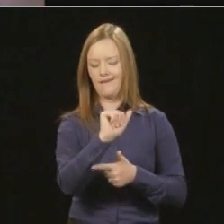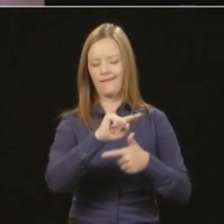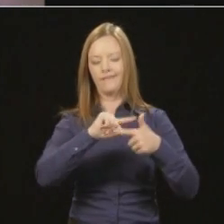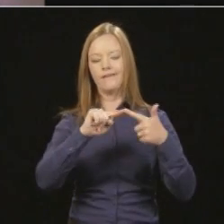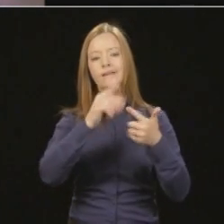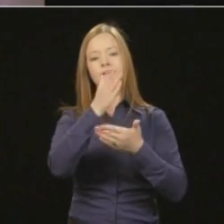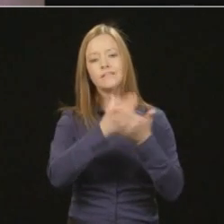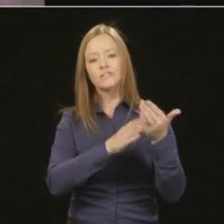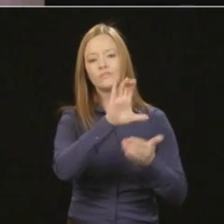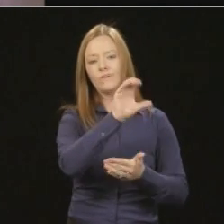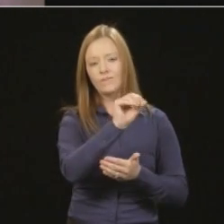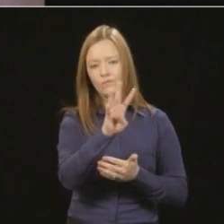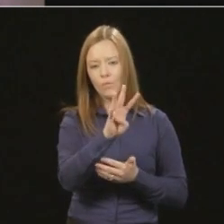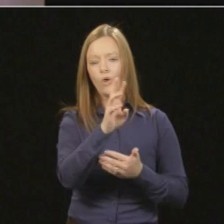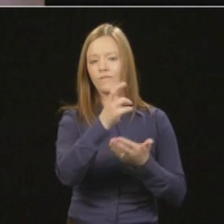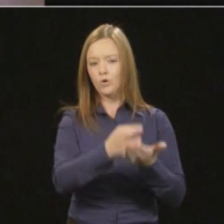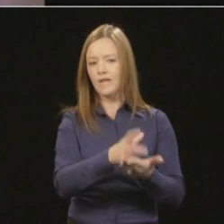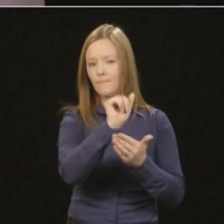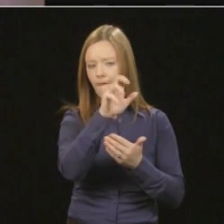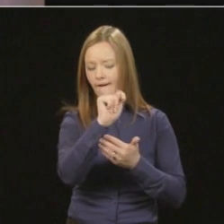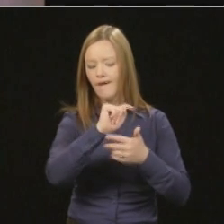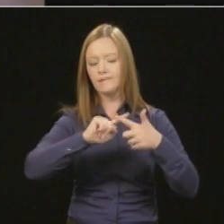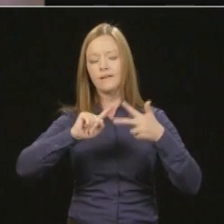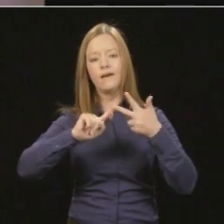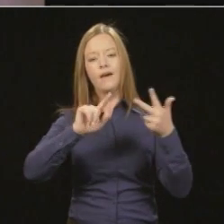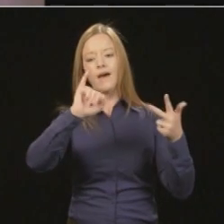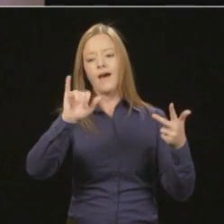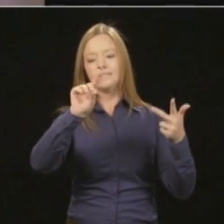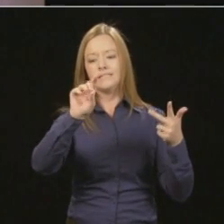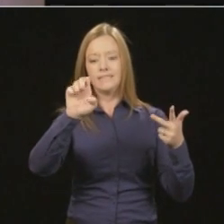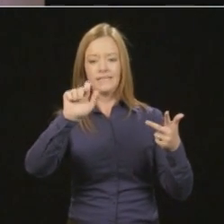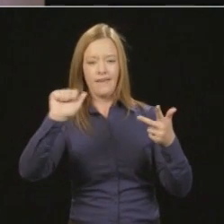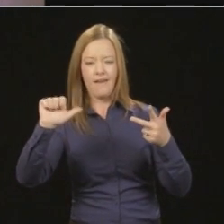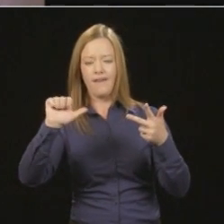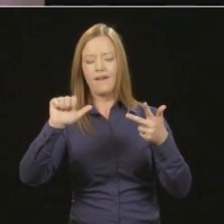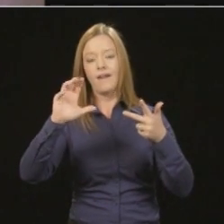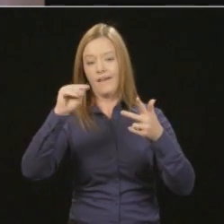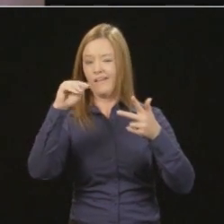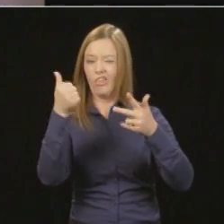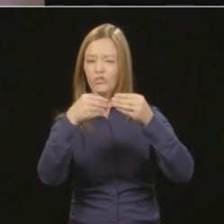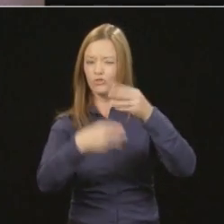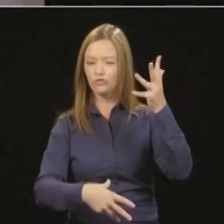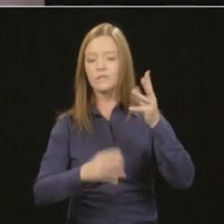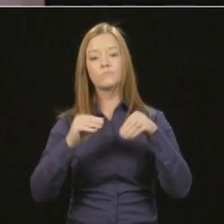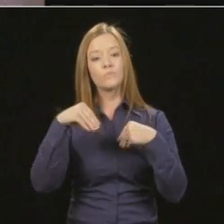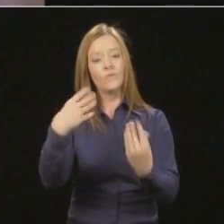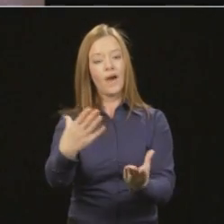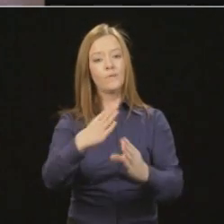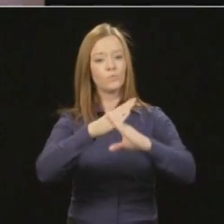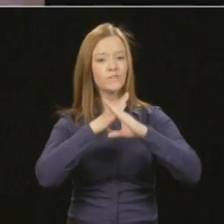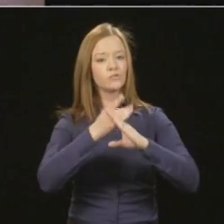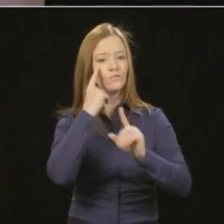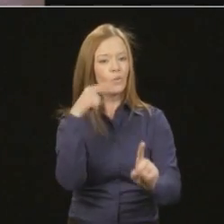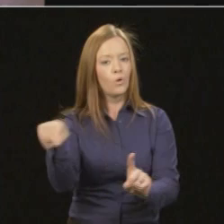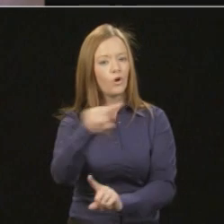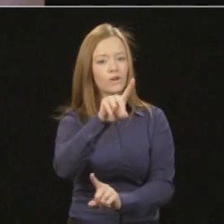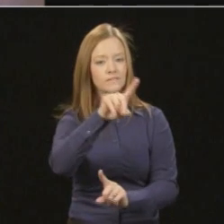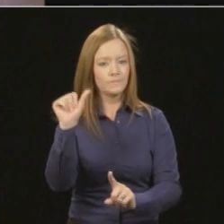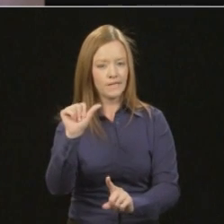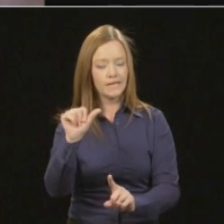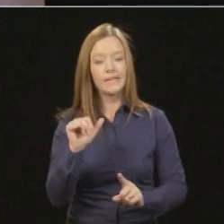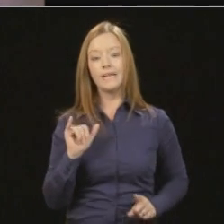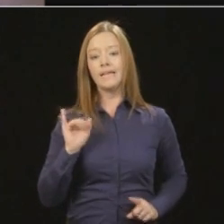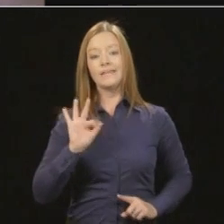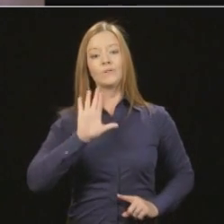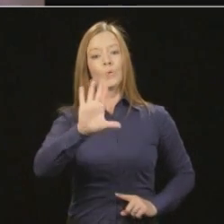Rehab Act, IDEA, and others provide people with disabilities protection? If your hearing loss substantially affects your